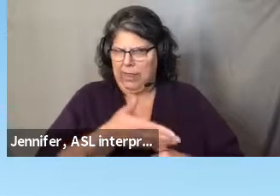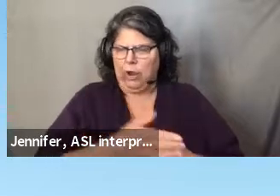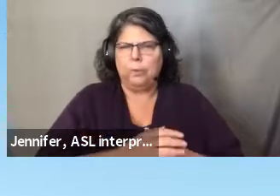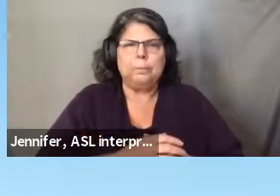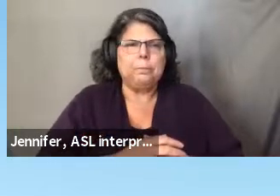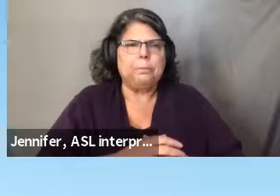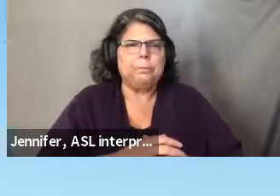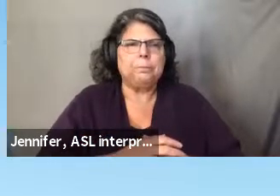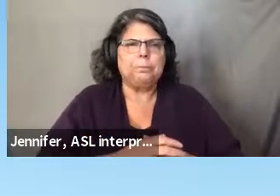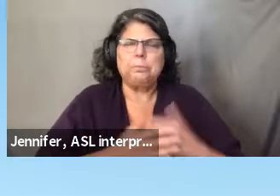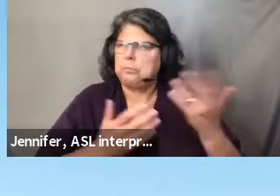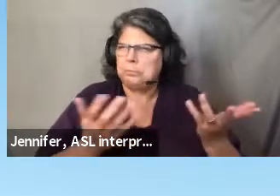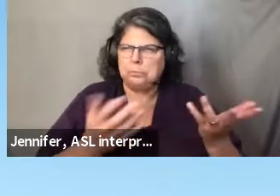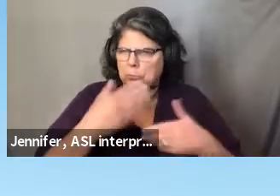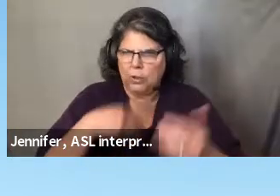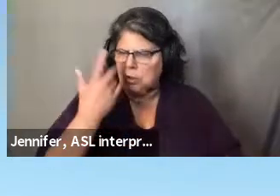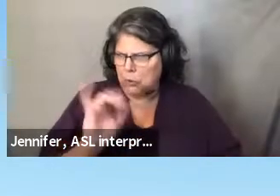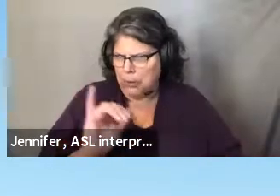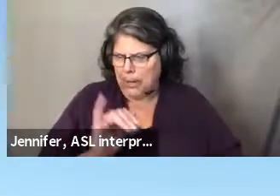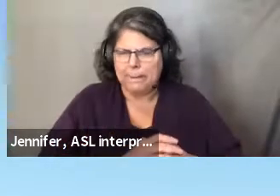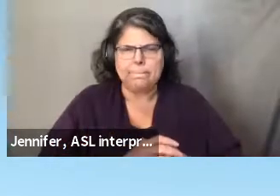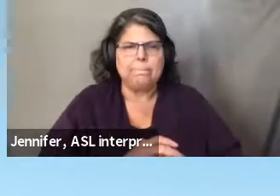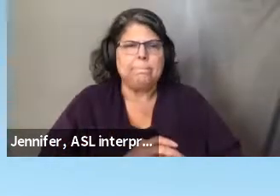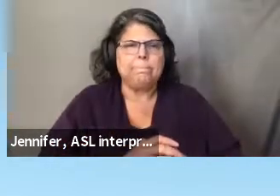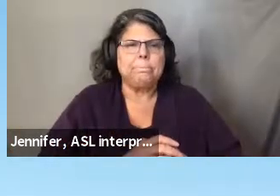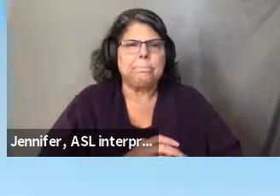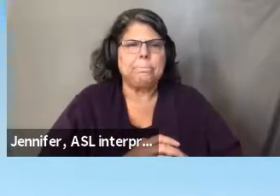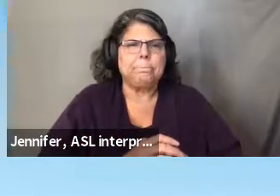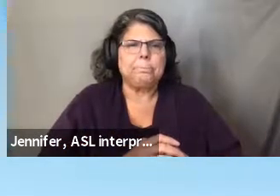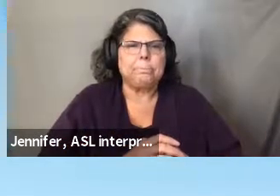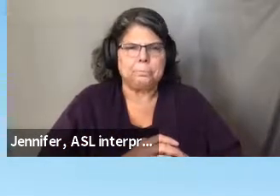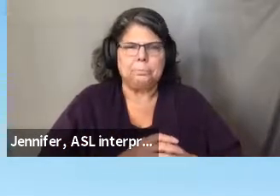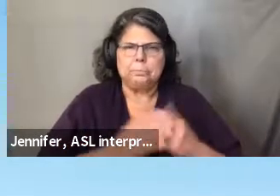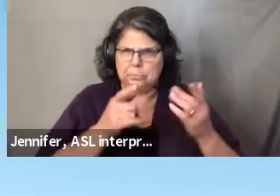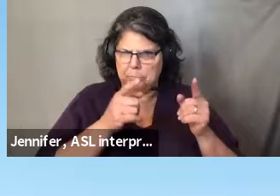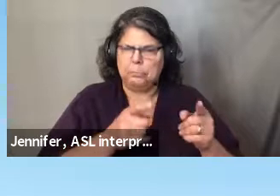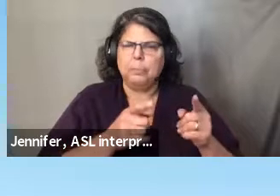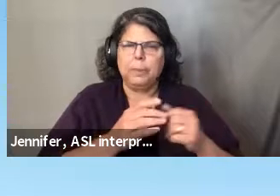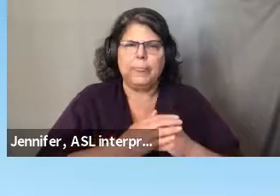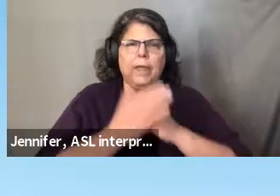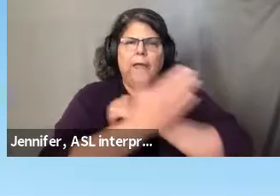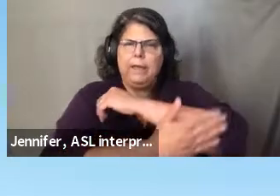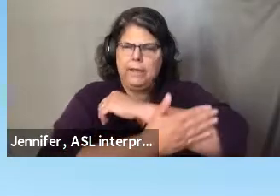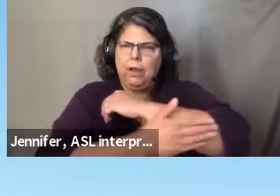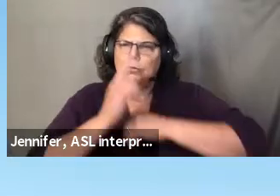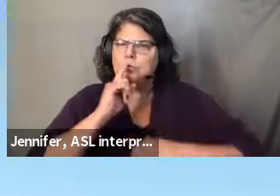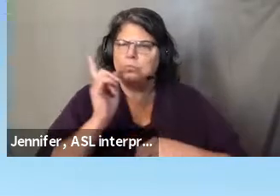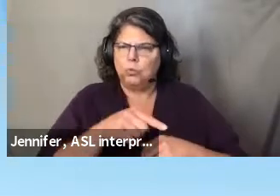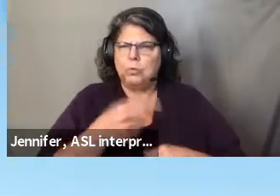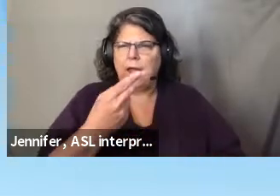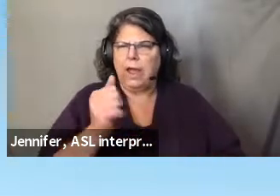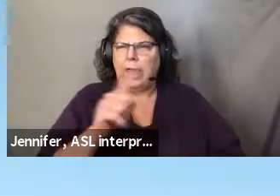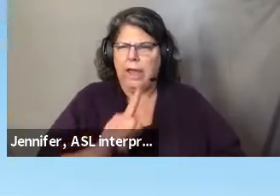debris removal process. First, we have a county-directed hazmat